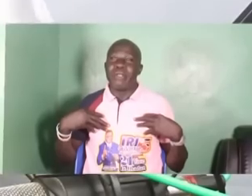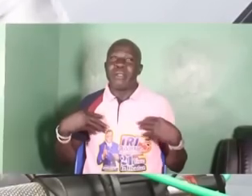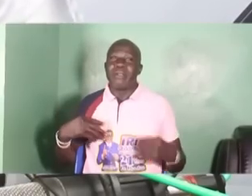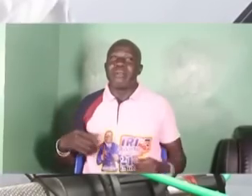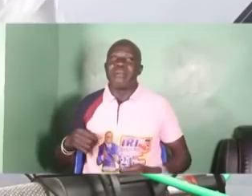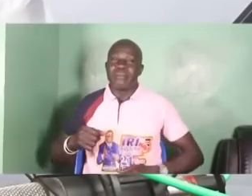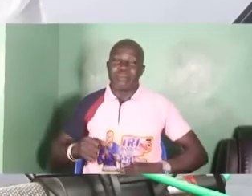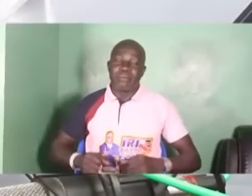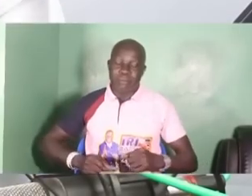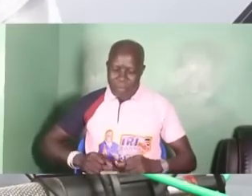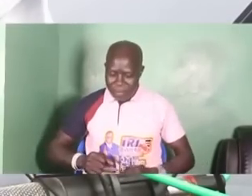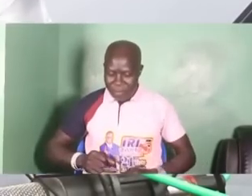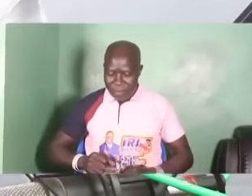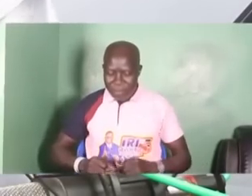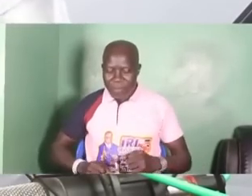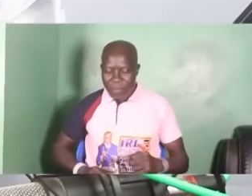nure